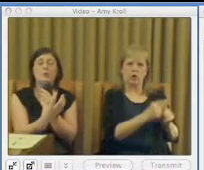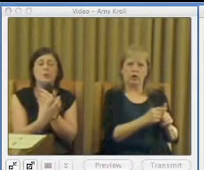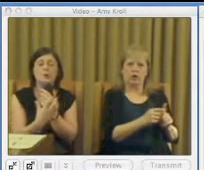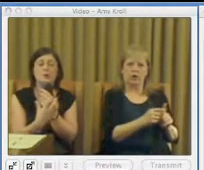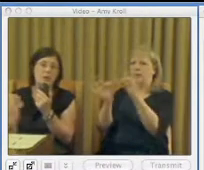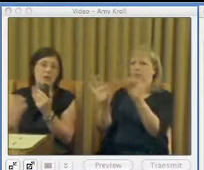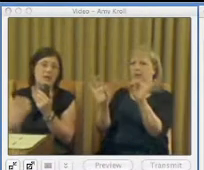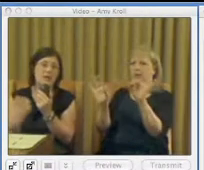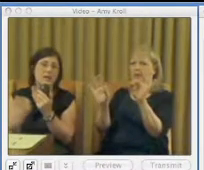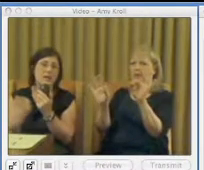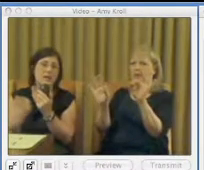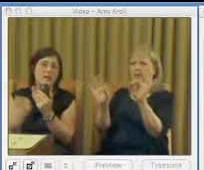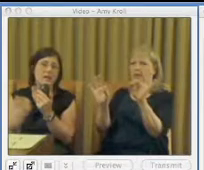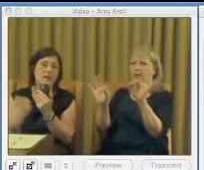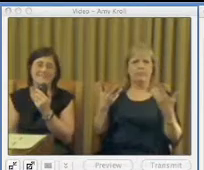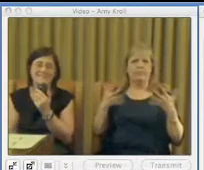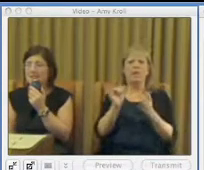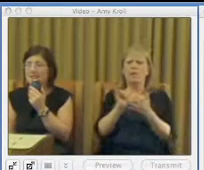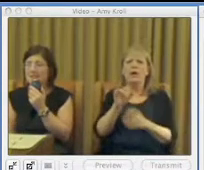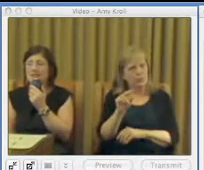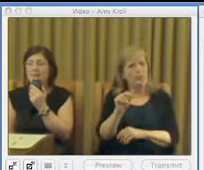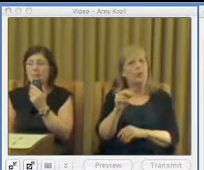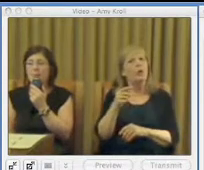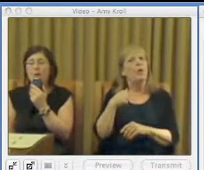between people who are talking to each other.